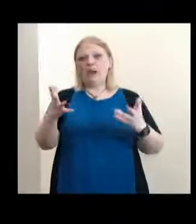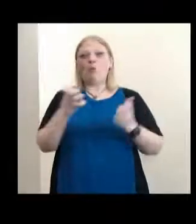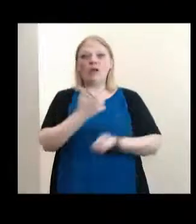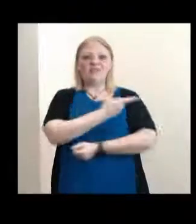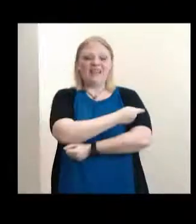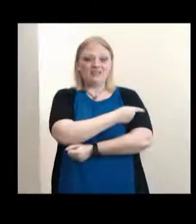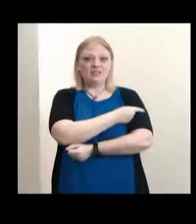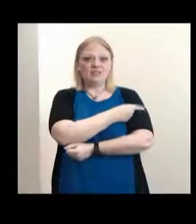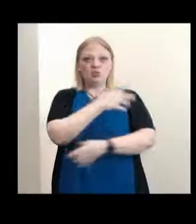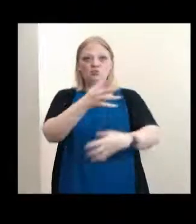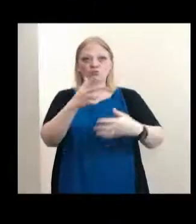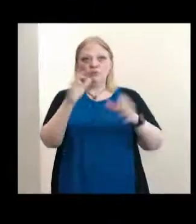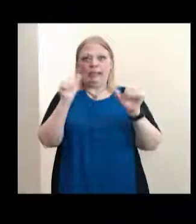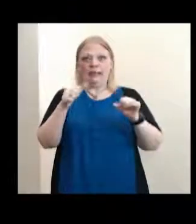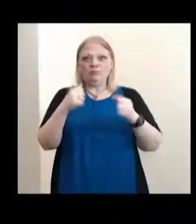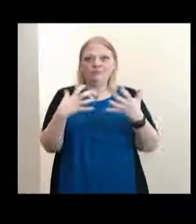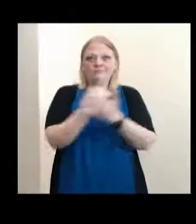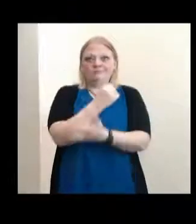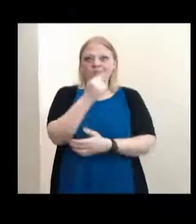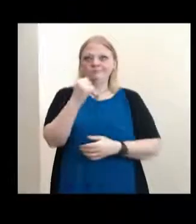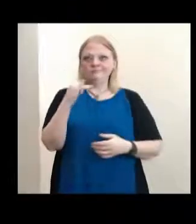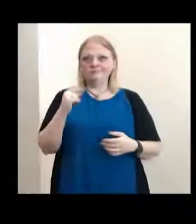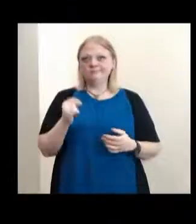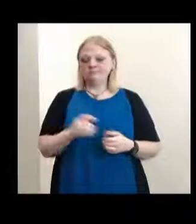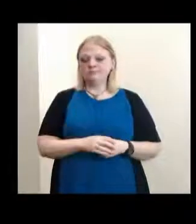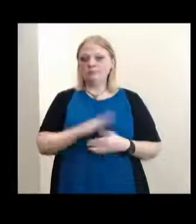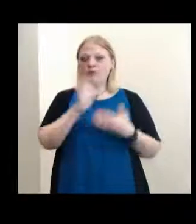vaccinated to get that vaccine. All the